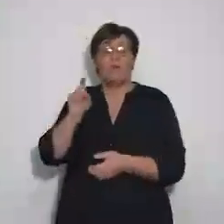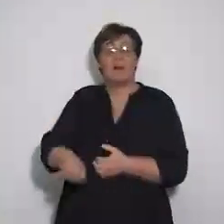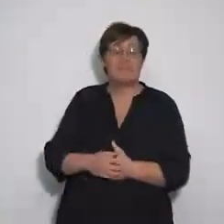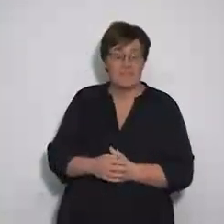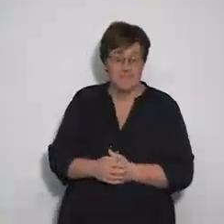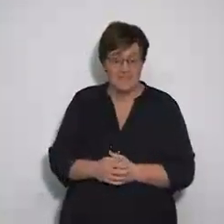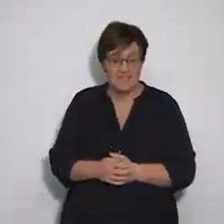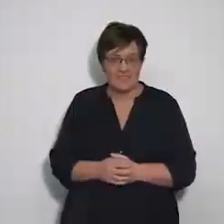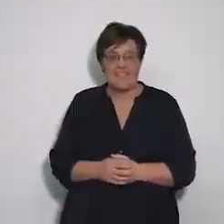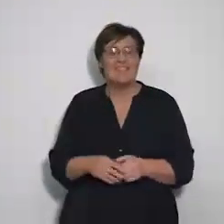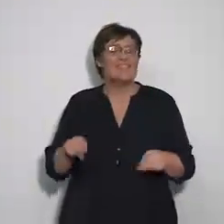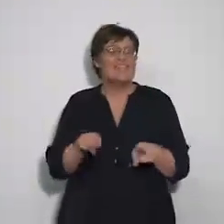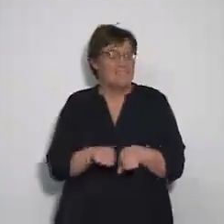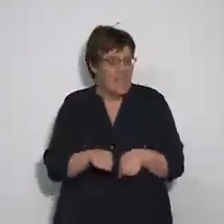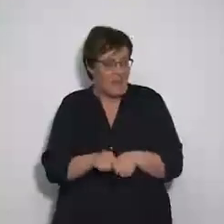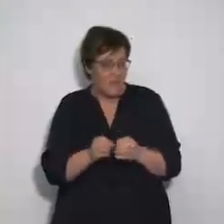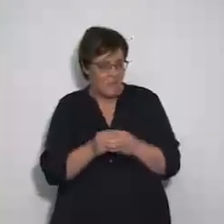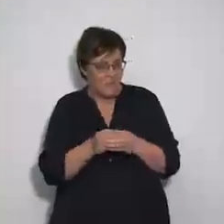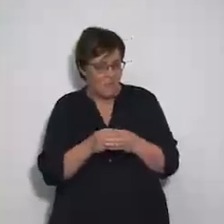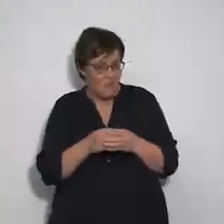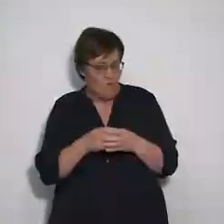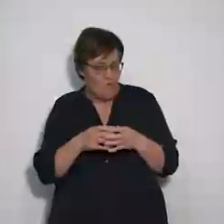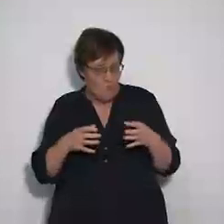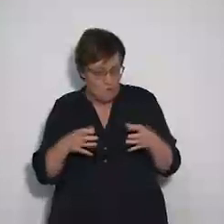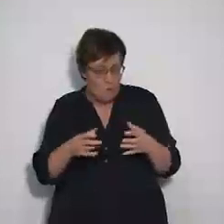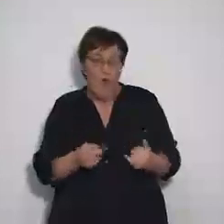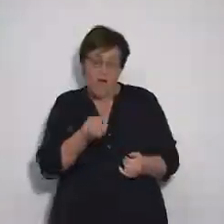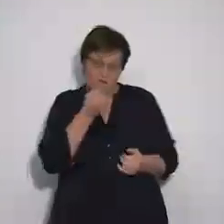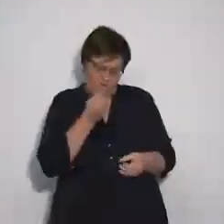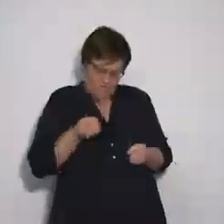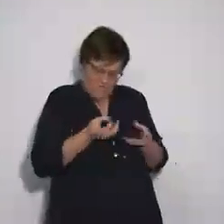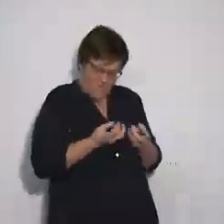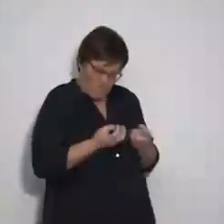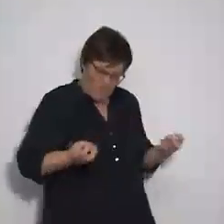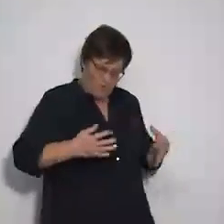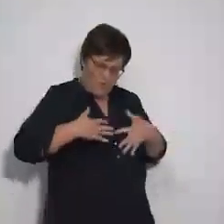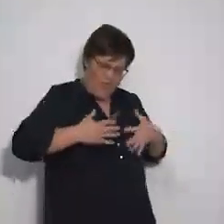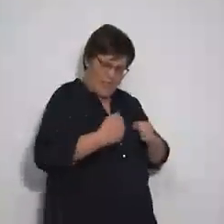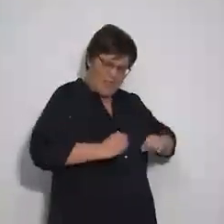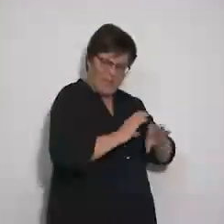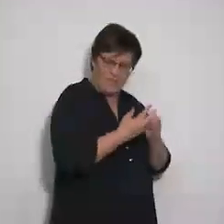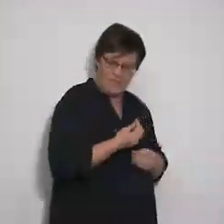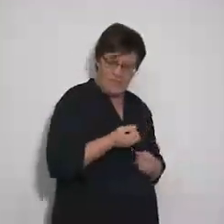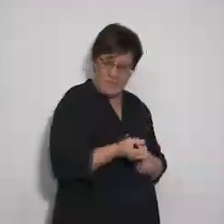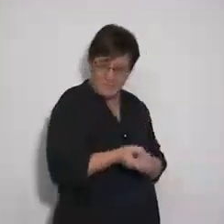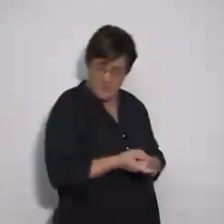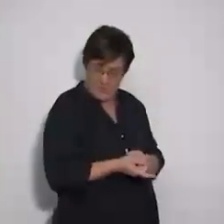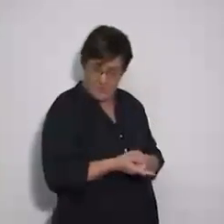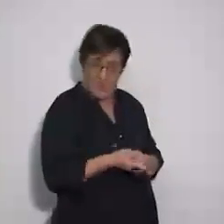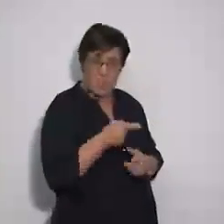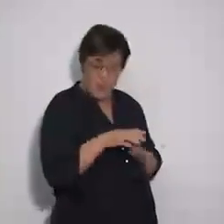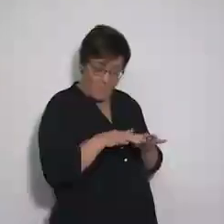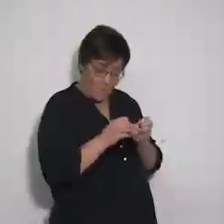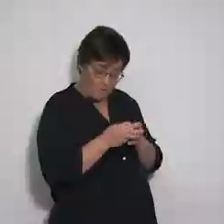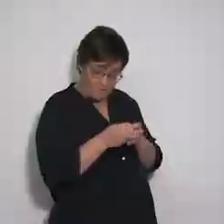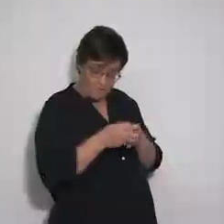products out. So at the same time that we are providing all the resources, we need to understand that